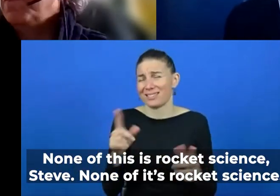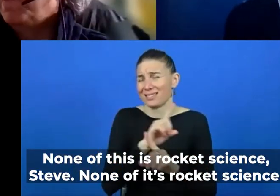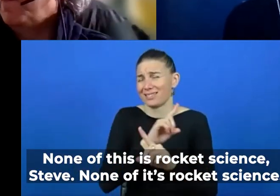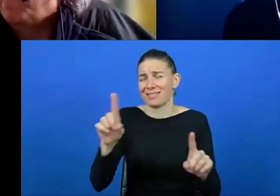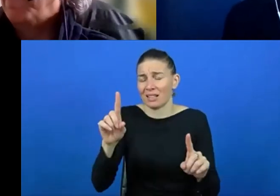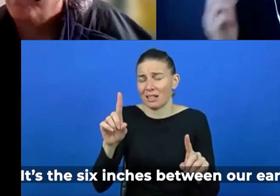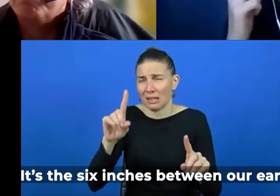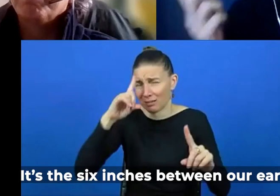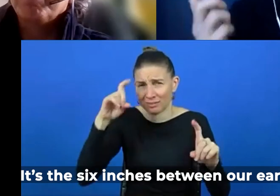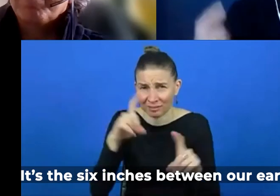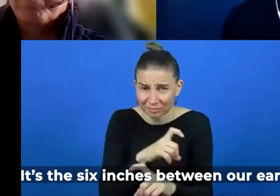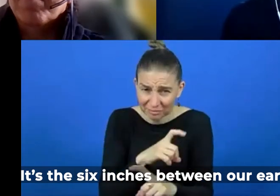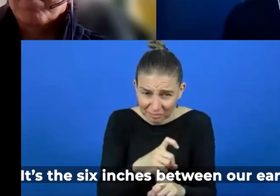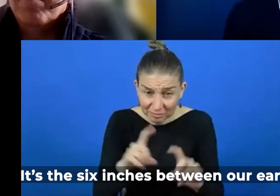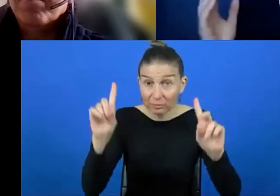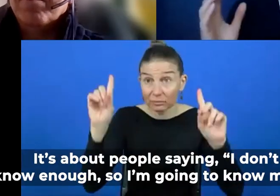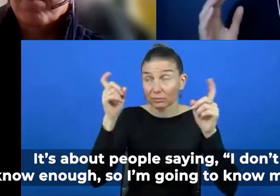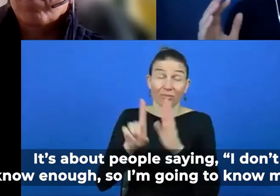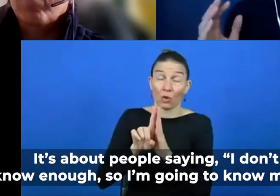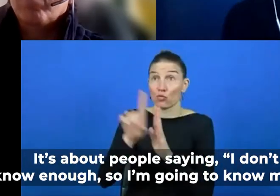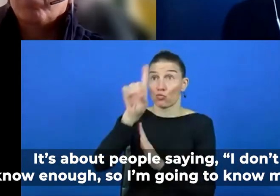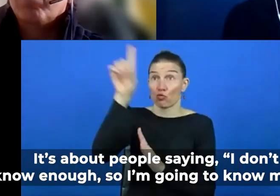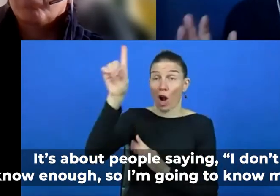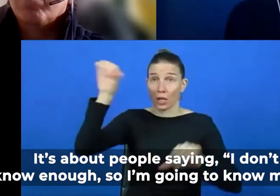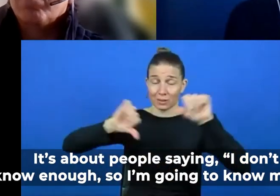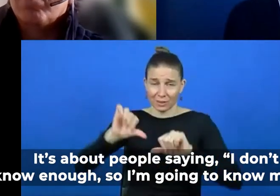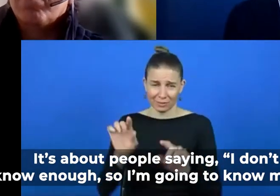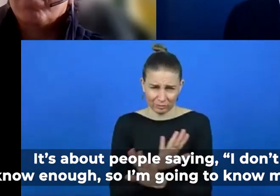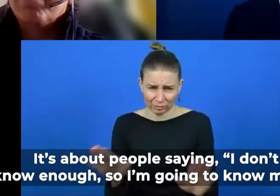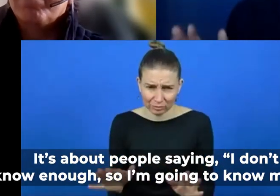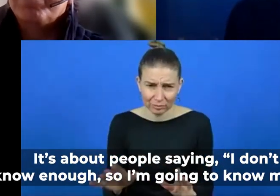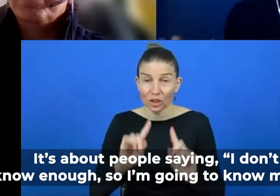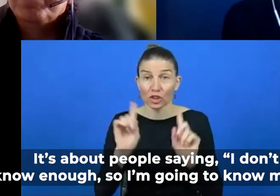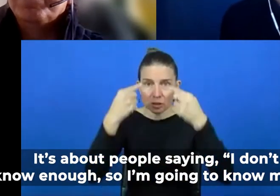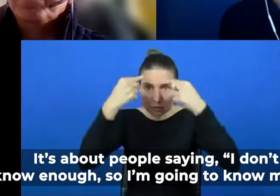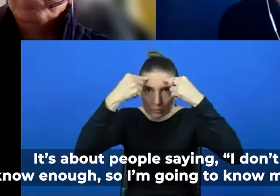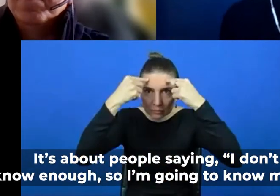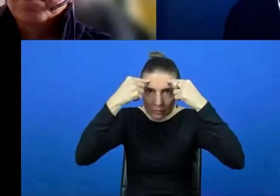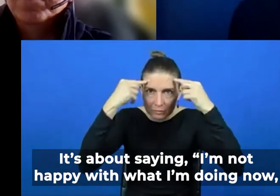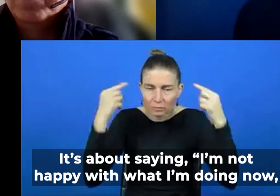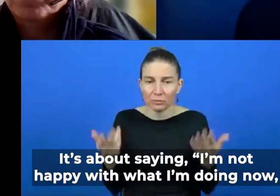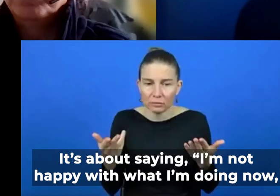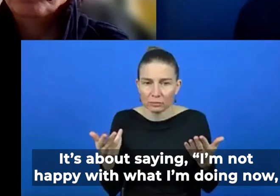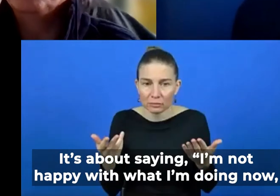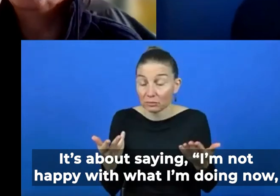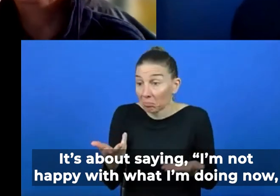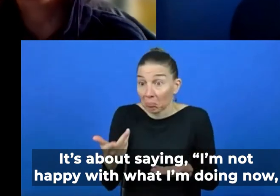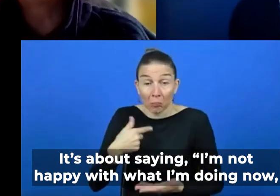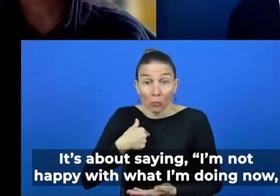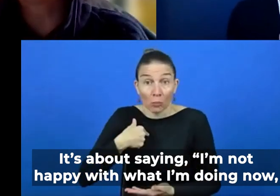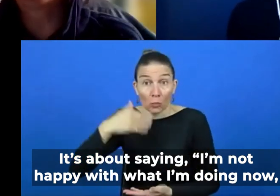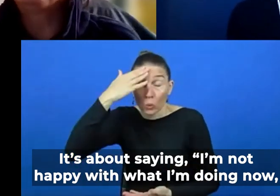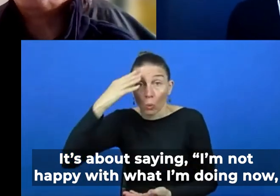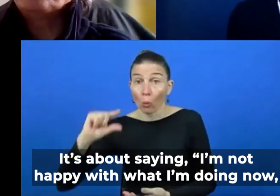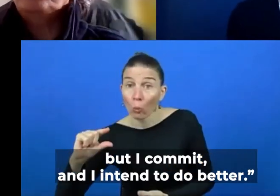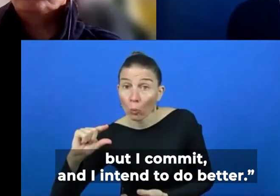of it's rocket science. It's the 6 inches between our ears. It's about people saying, I don't know enough, so I'm going to know more. It's about saying, I'm not